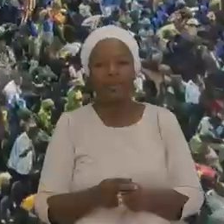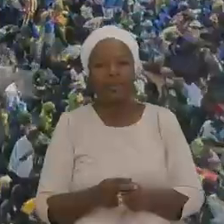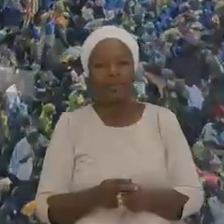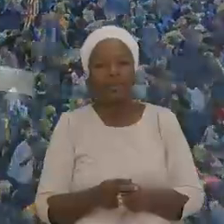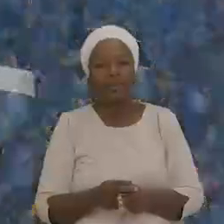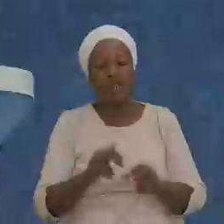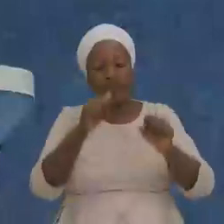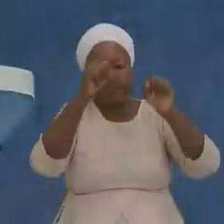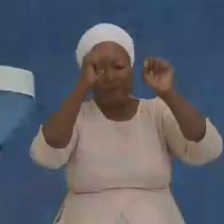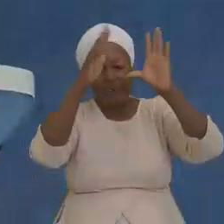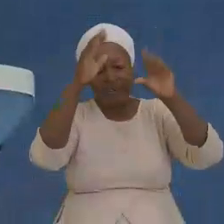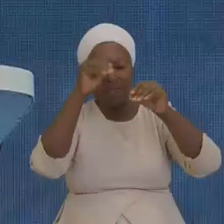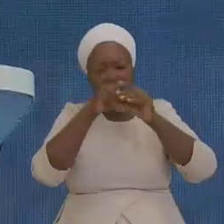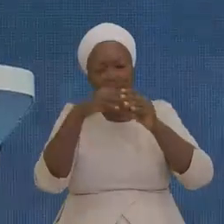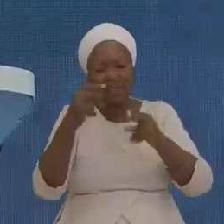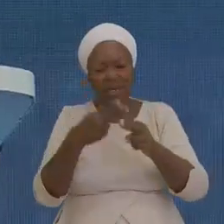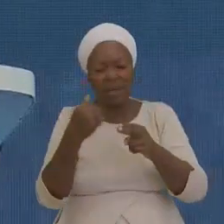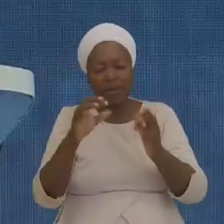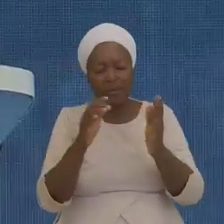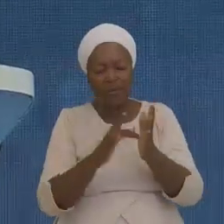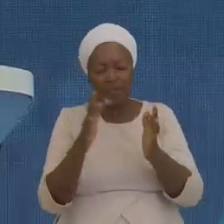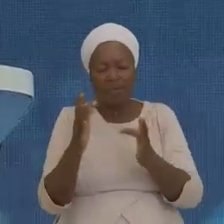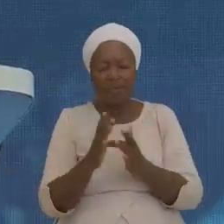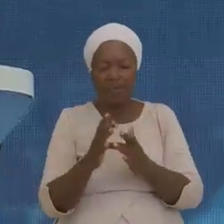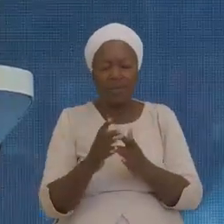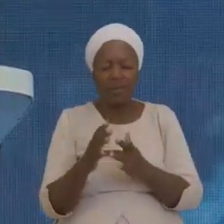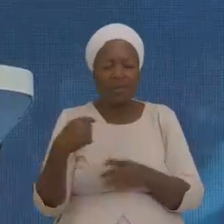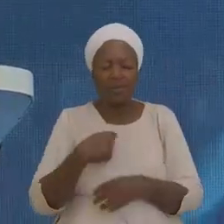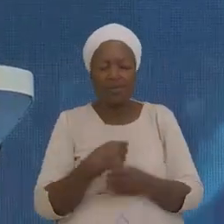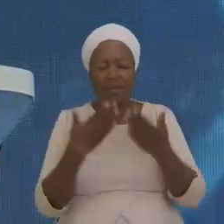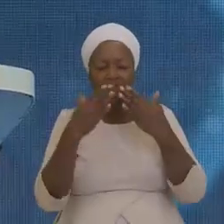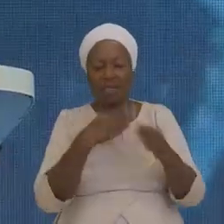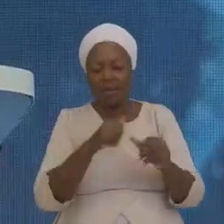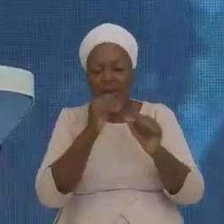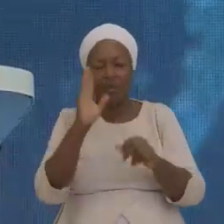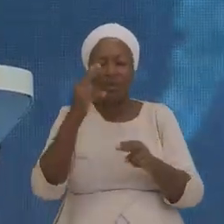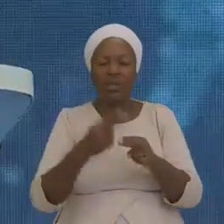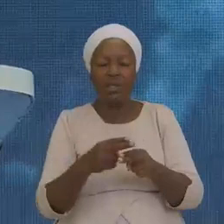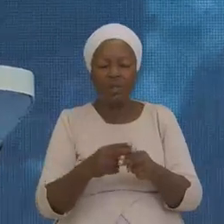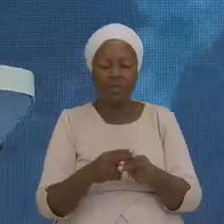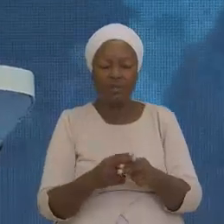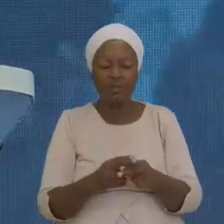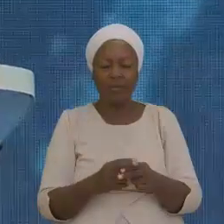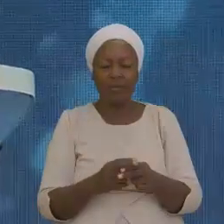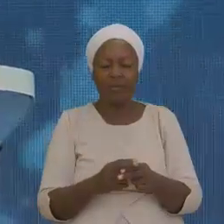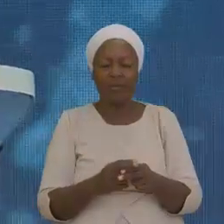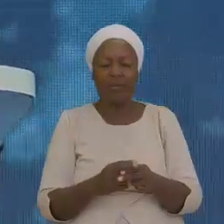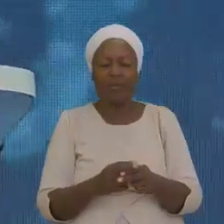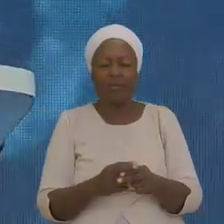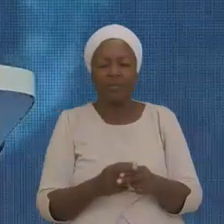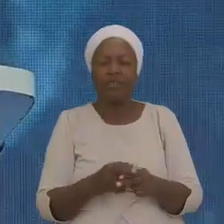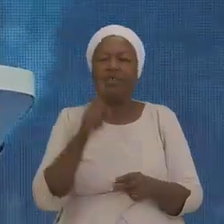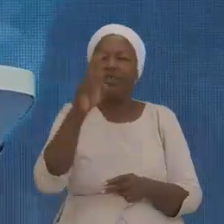Father, in the name of Jesus, we thank you and we bless your name. You are a